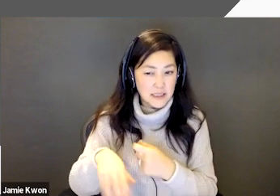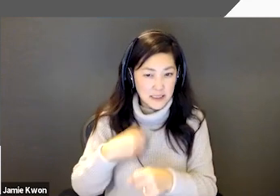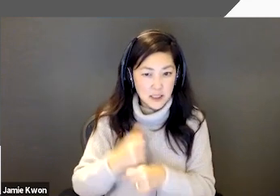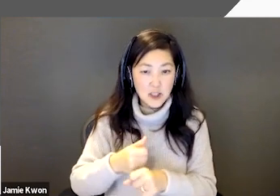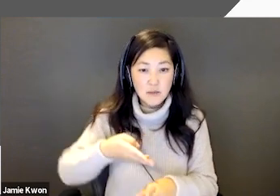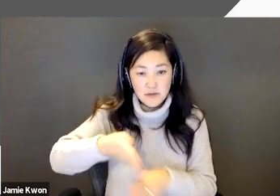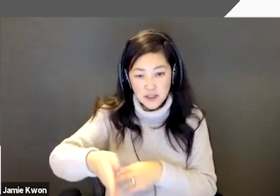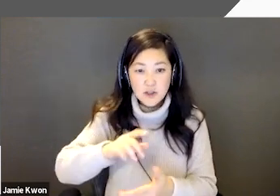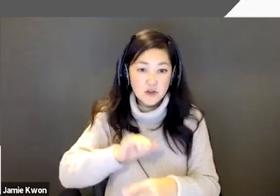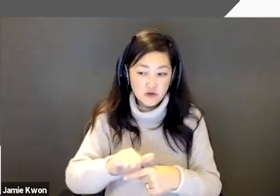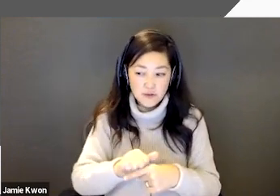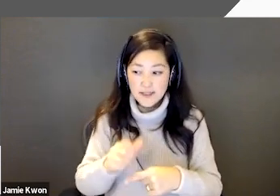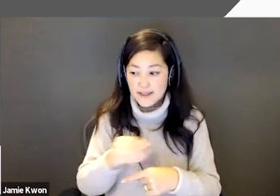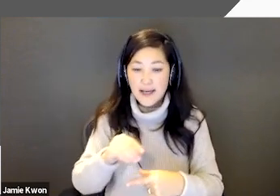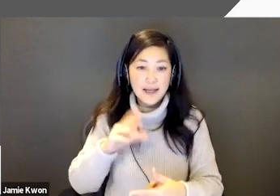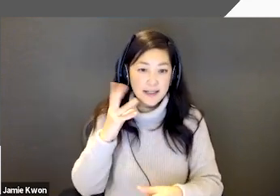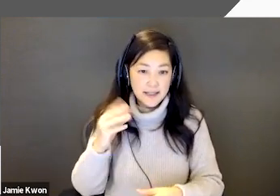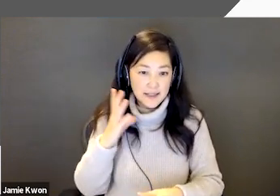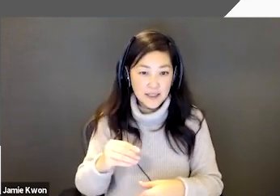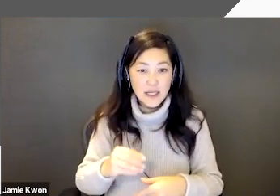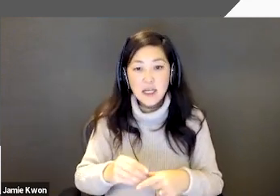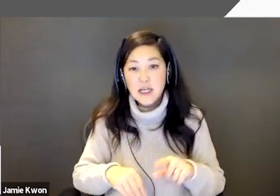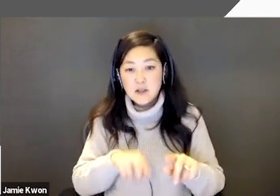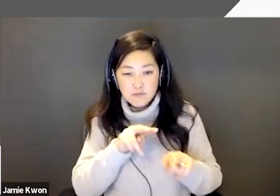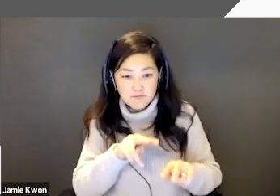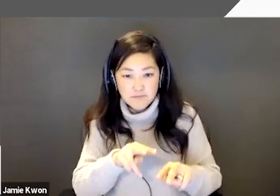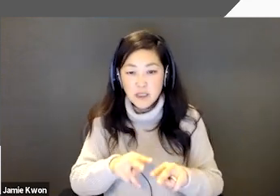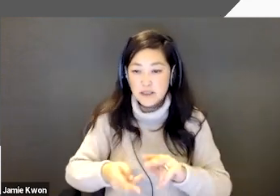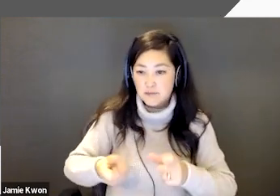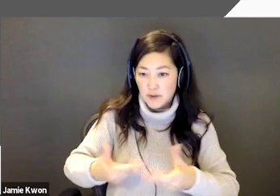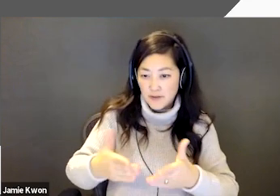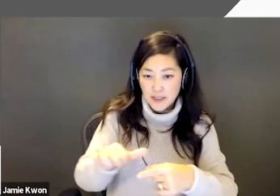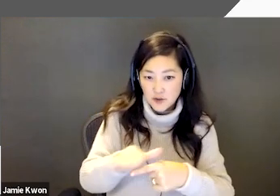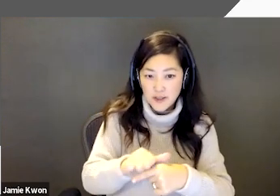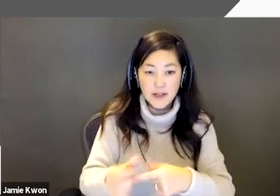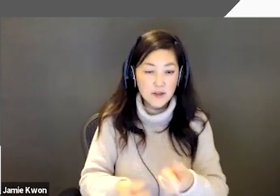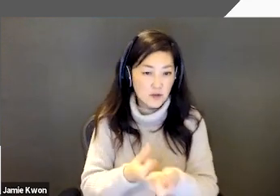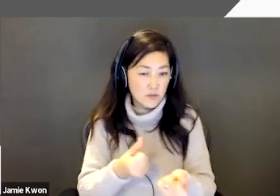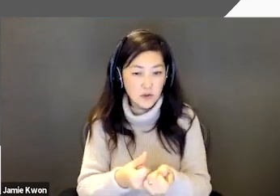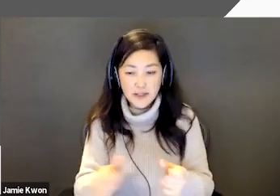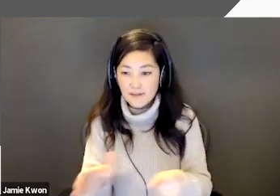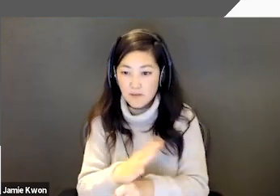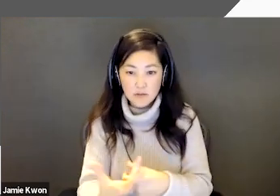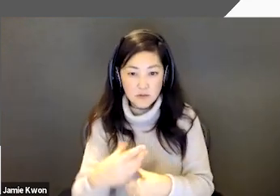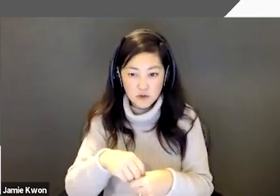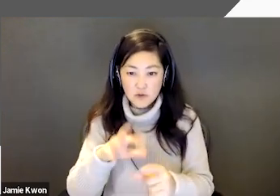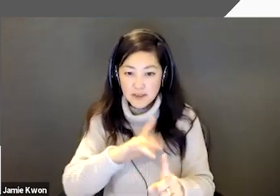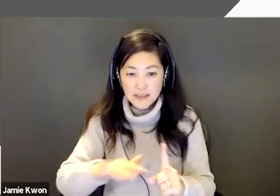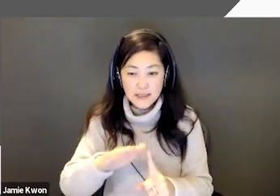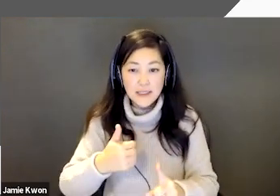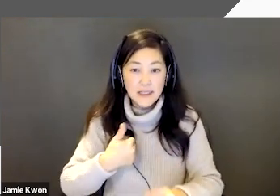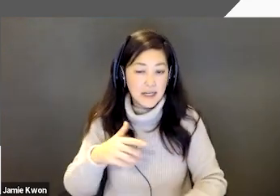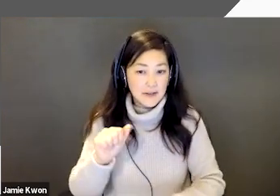training and experience building, supervising, facilitating training, and supporting fully inclusive environments. I have a Bachelor